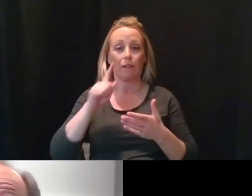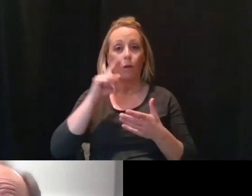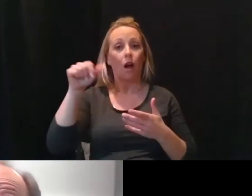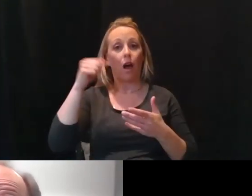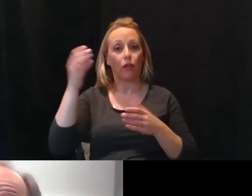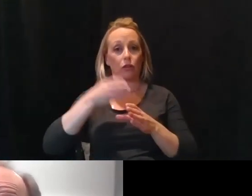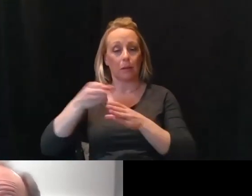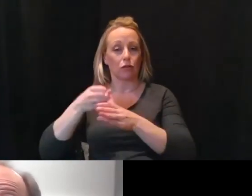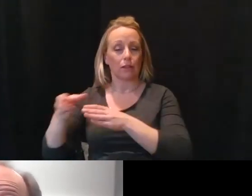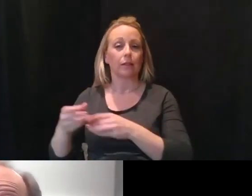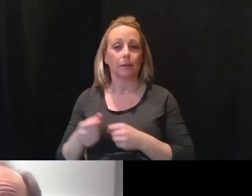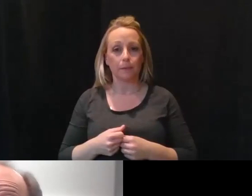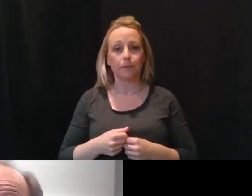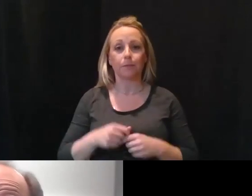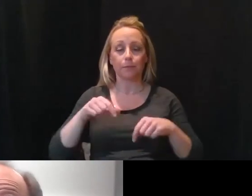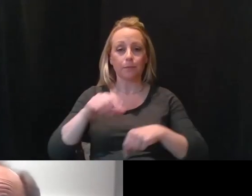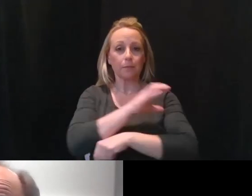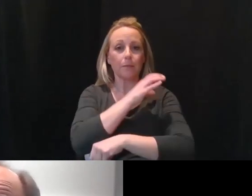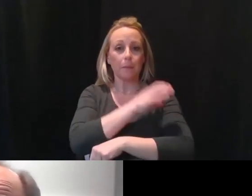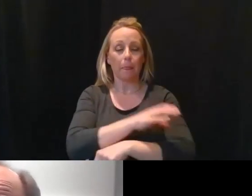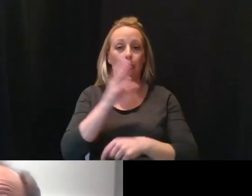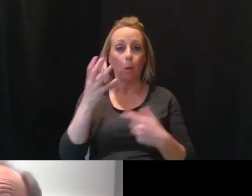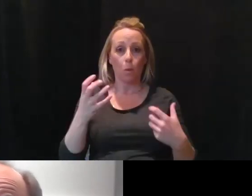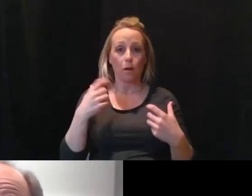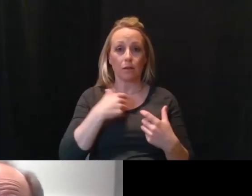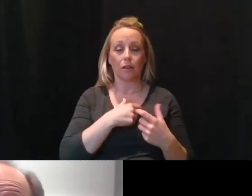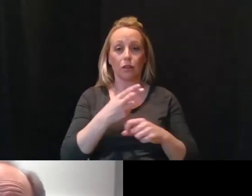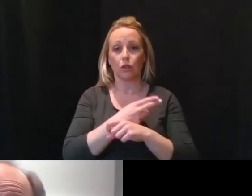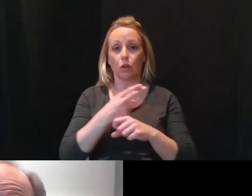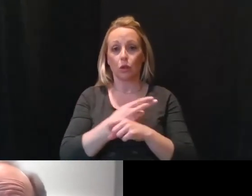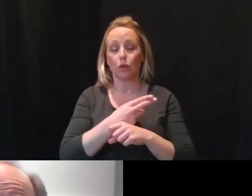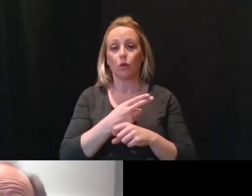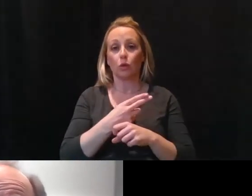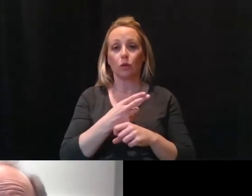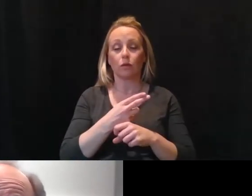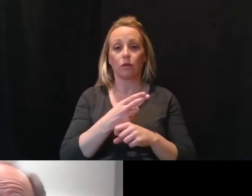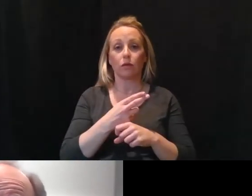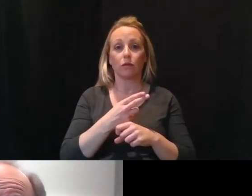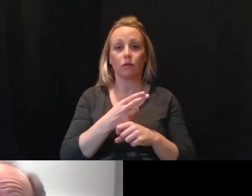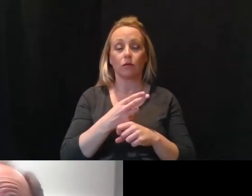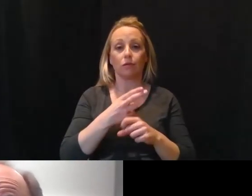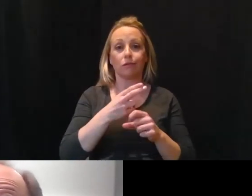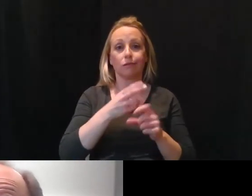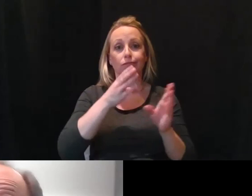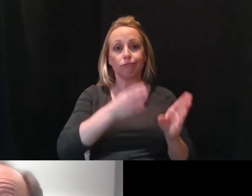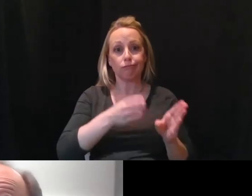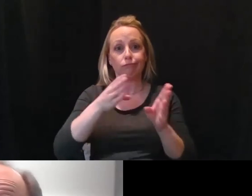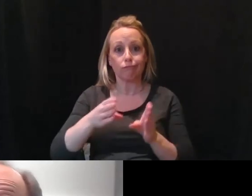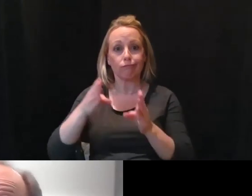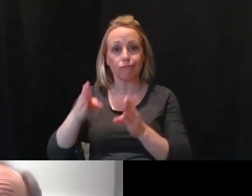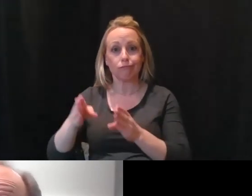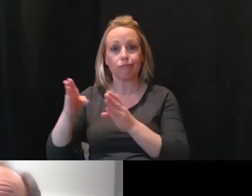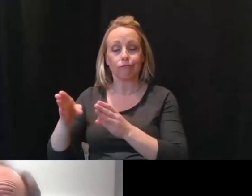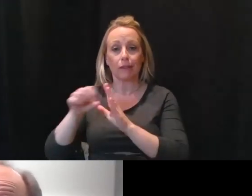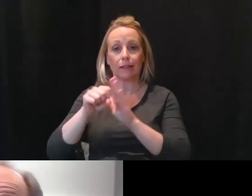specialties. This clinic model would likely be used for subsequent phases. The state of Iowa expects to move the